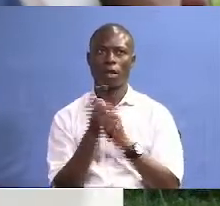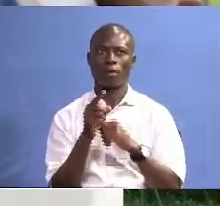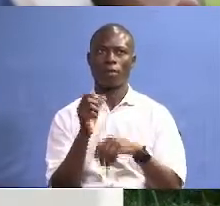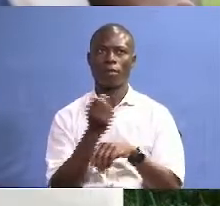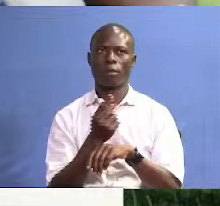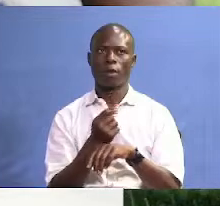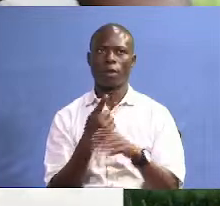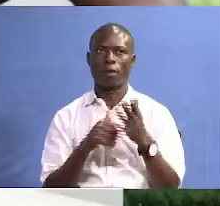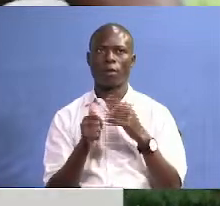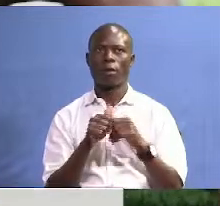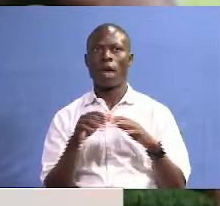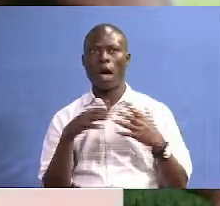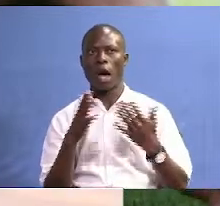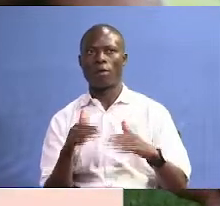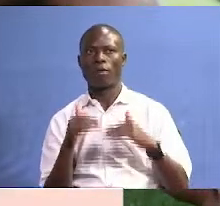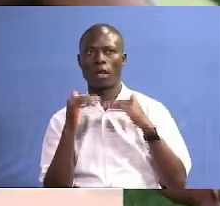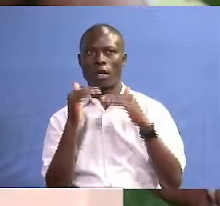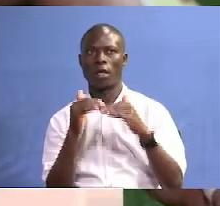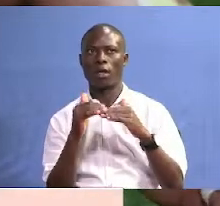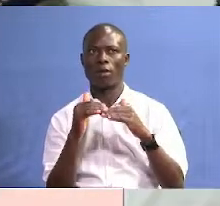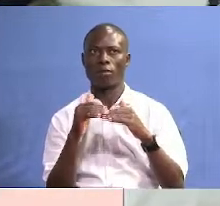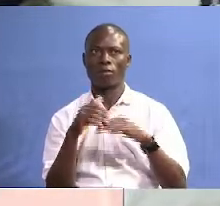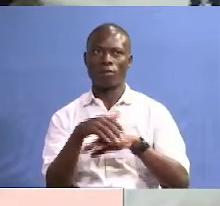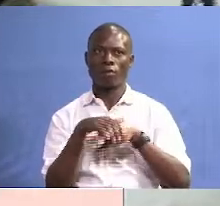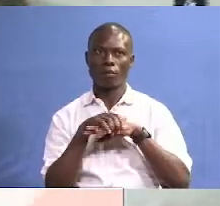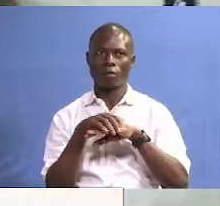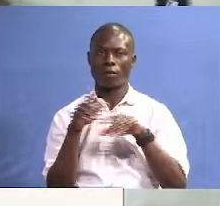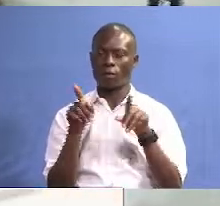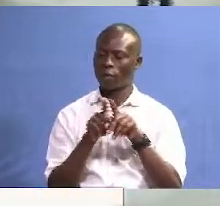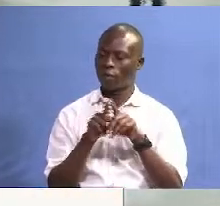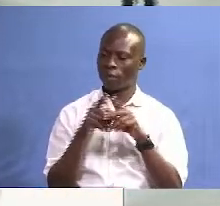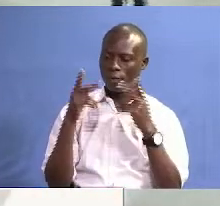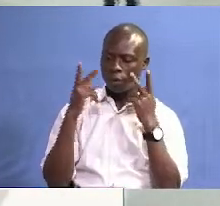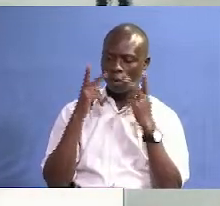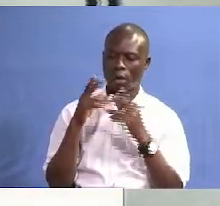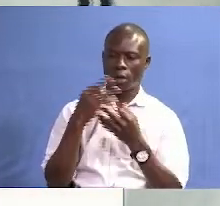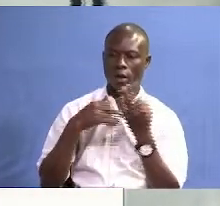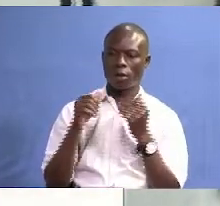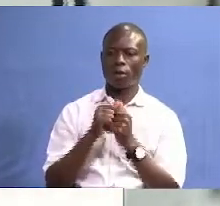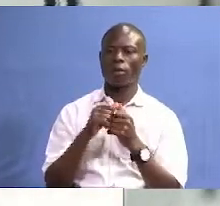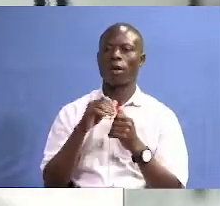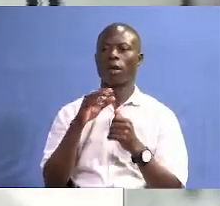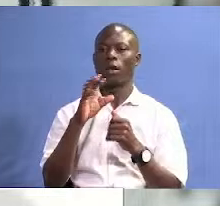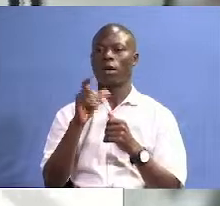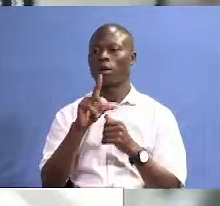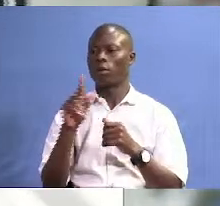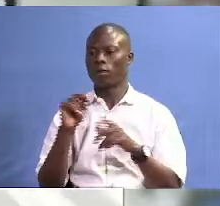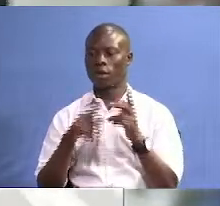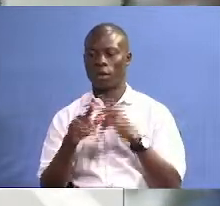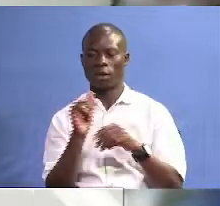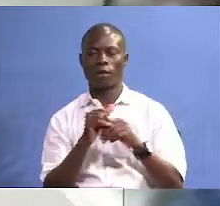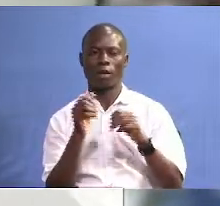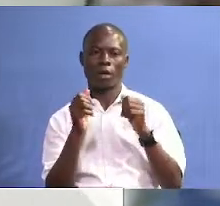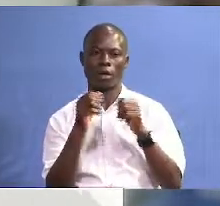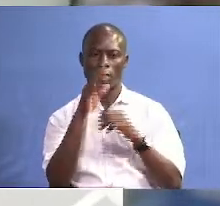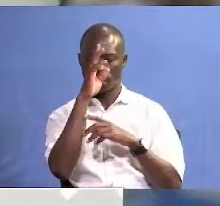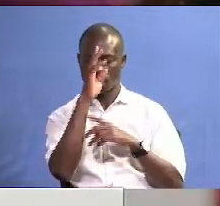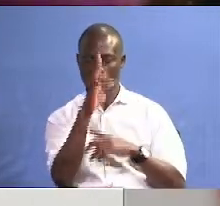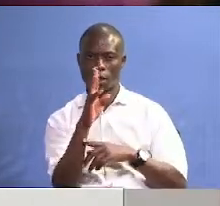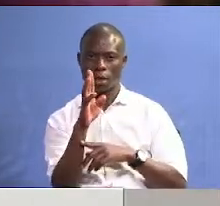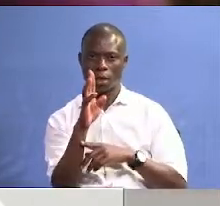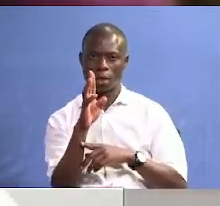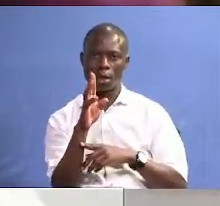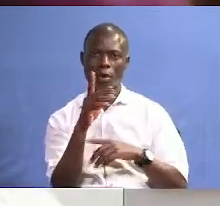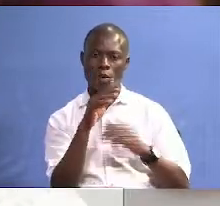to level the matter. The England will now face Spain in Berlin on Sunday, the 14th of July, in what will be one